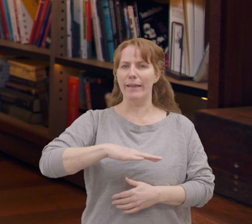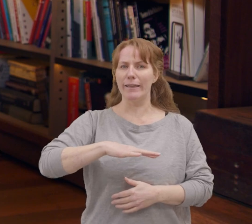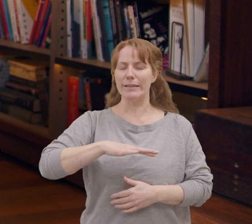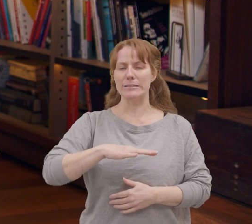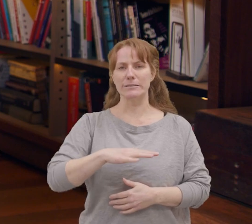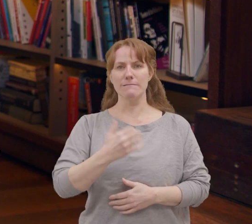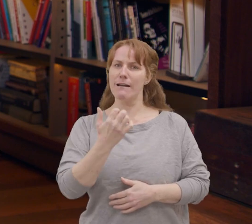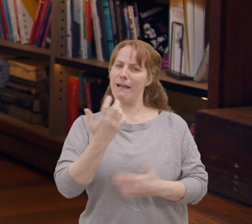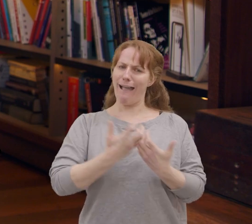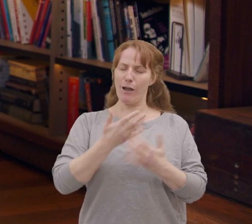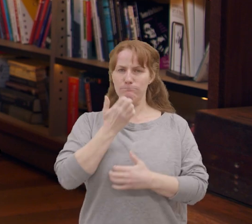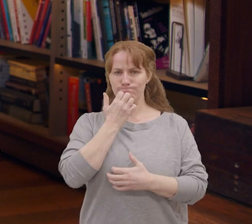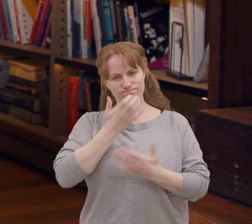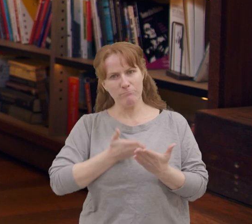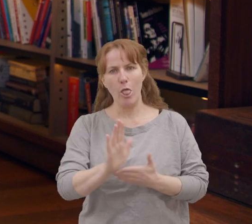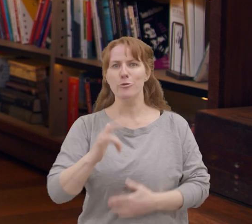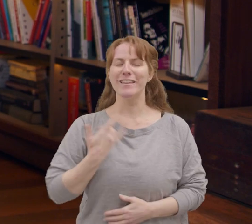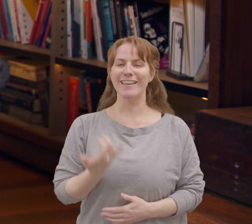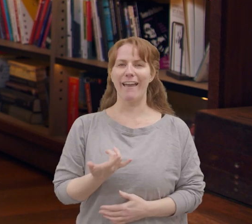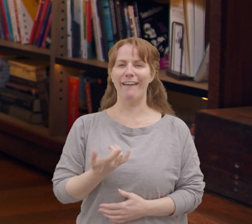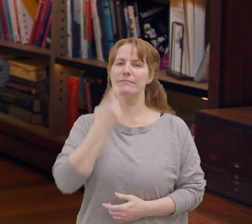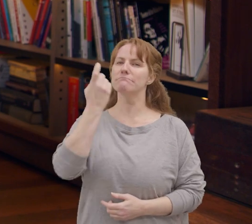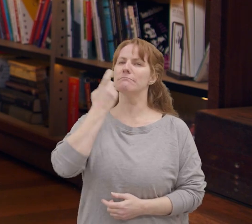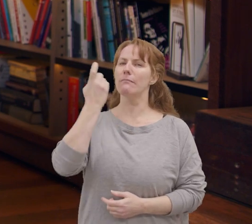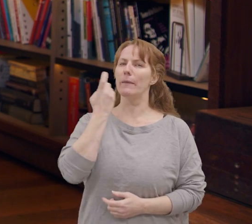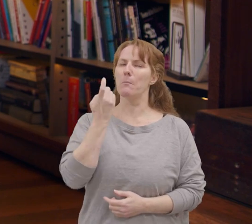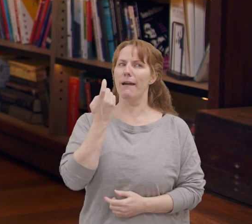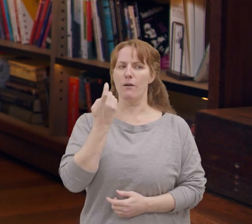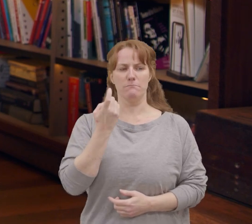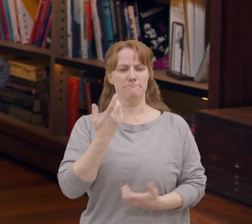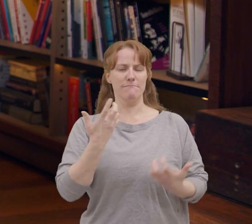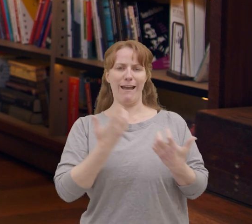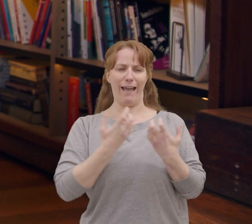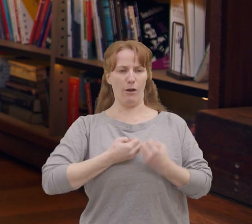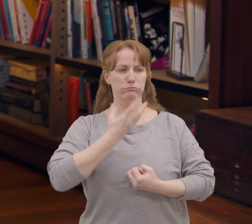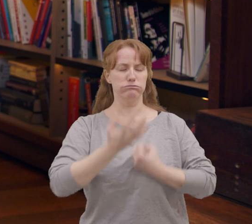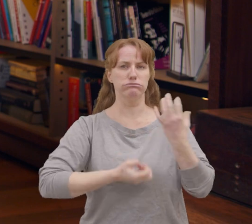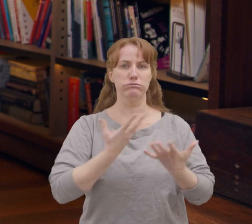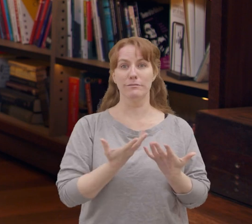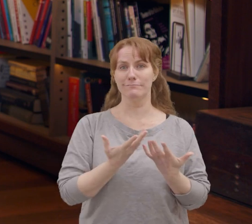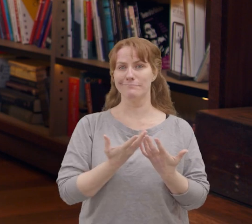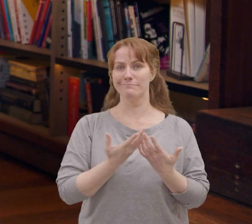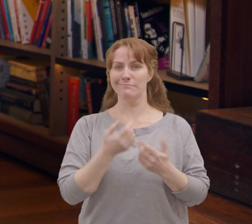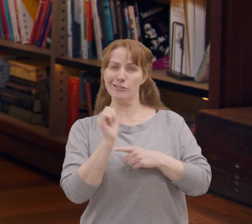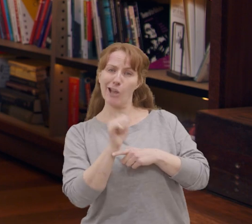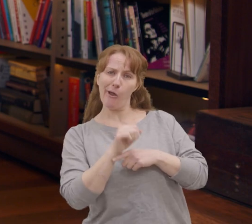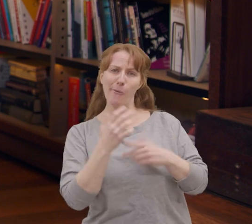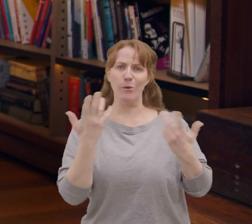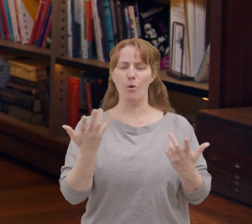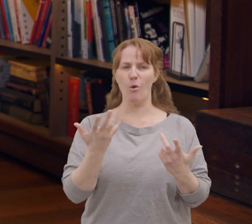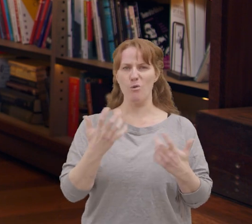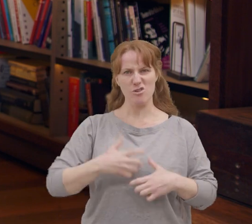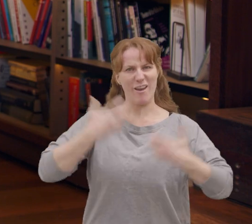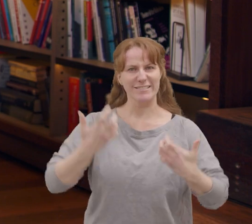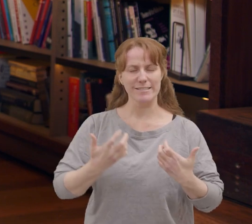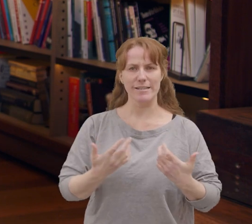What do they do to get through the day? When you're writing, think about how your character speaks. Are they a joker?